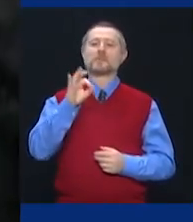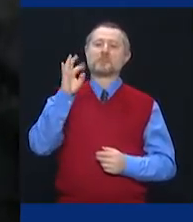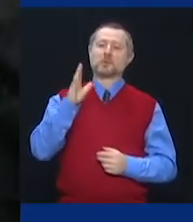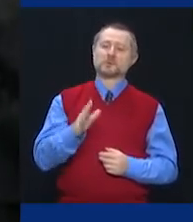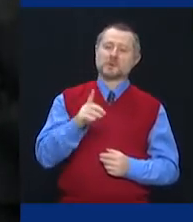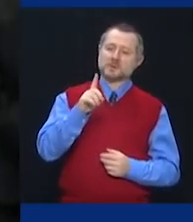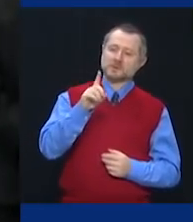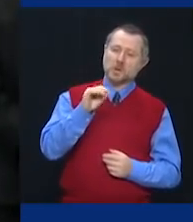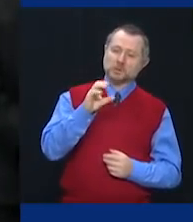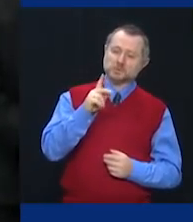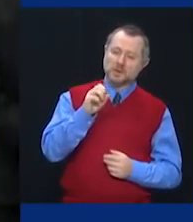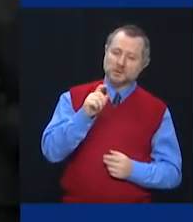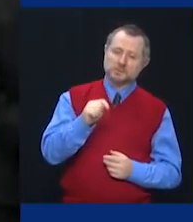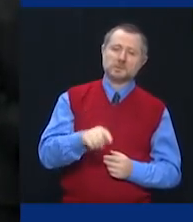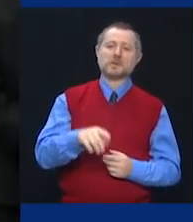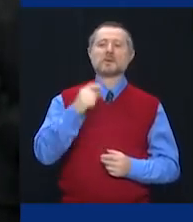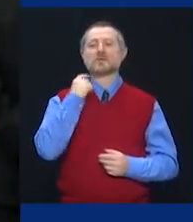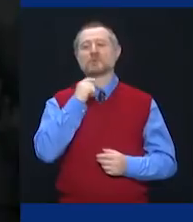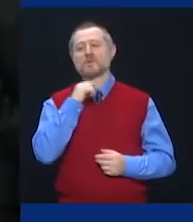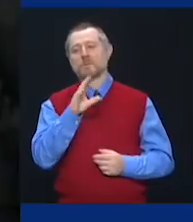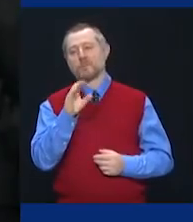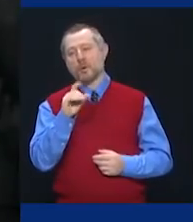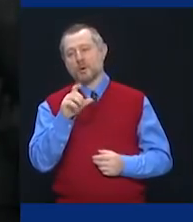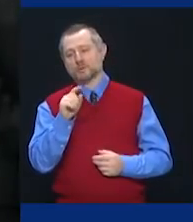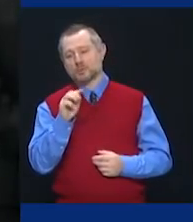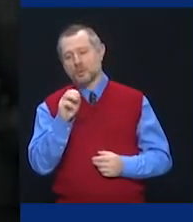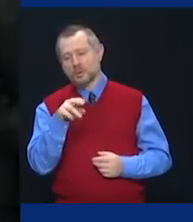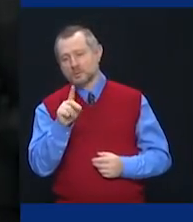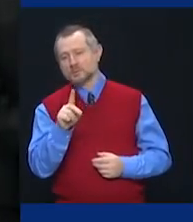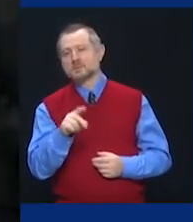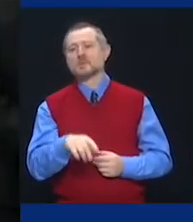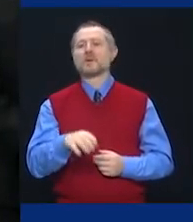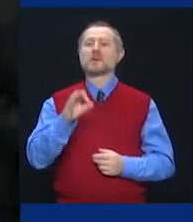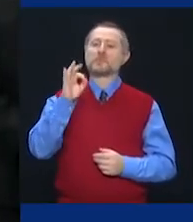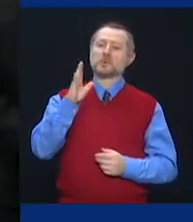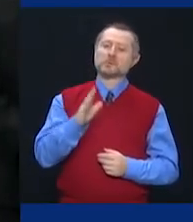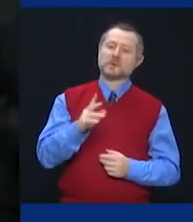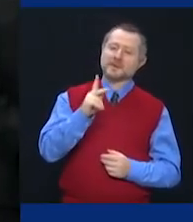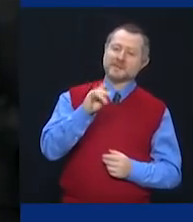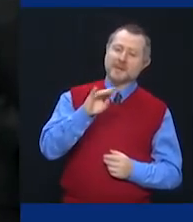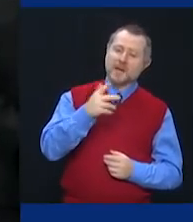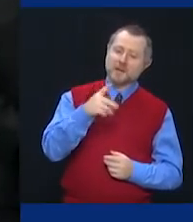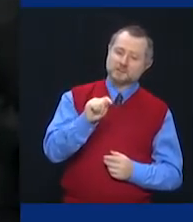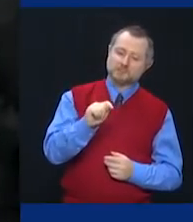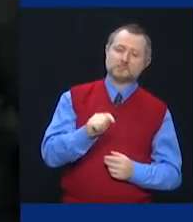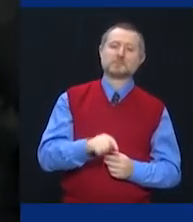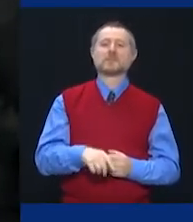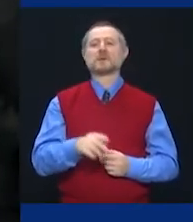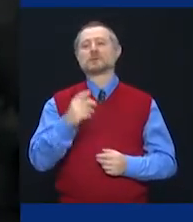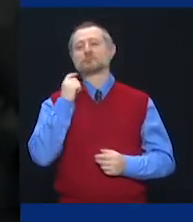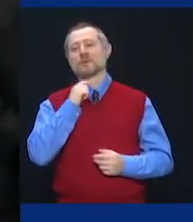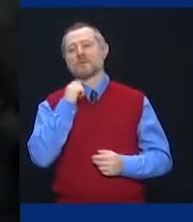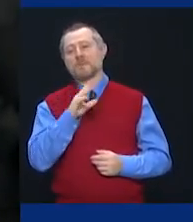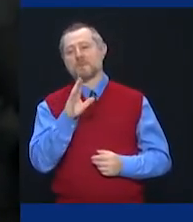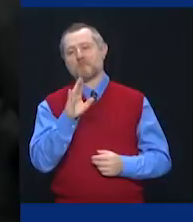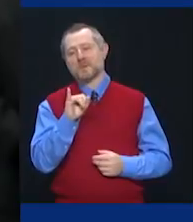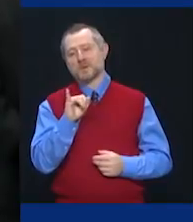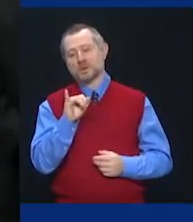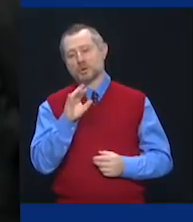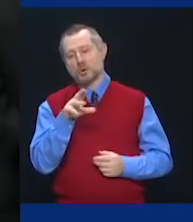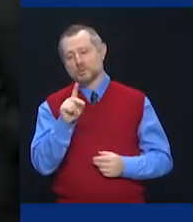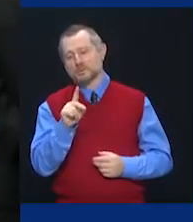Aker, Reverend Bolden, Minister Knight, Karina Aker, Reverend Byrd, Reverend Newton